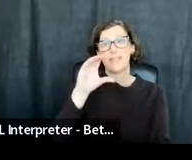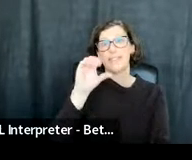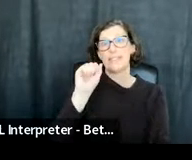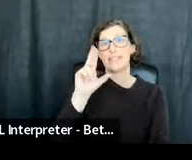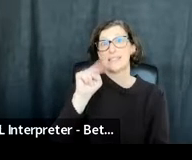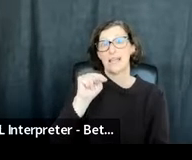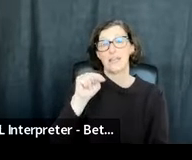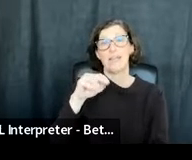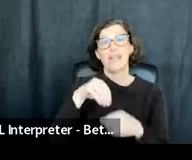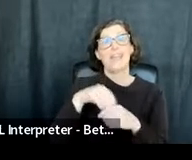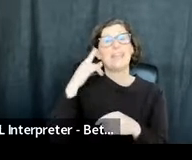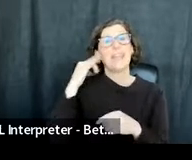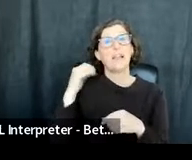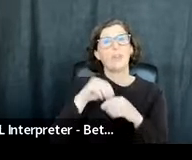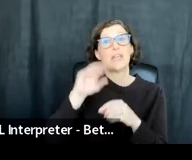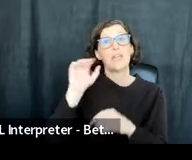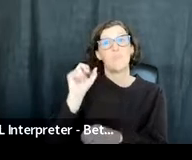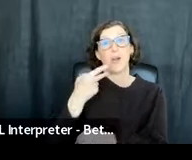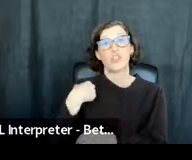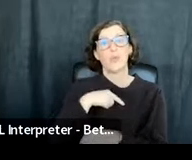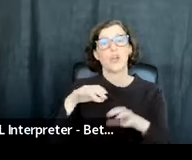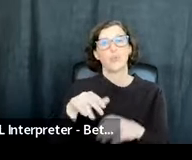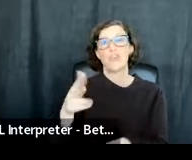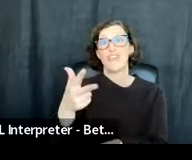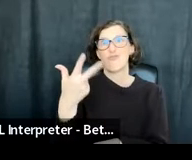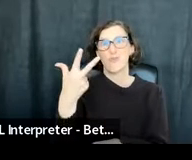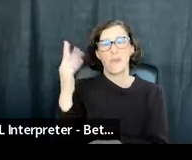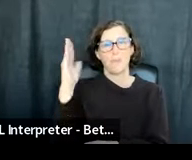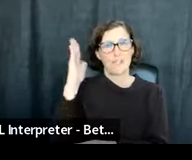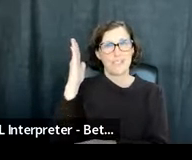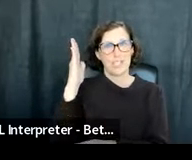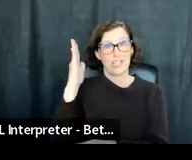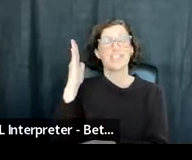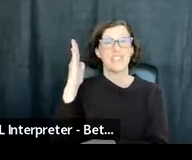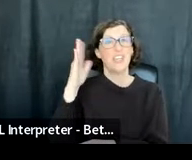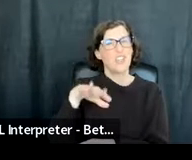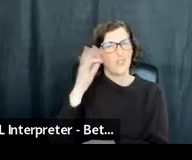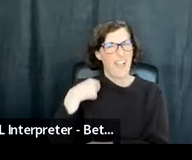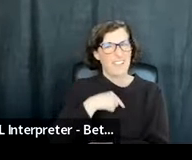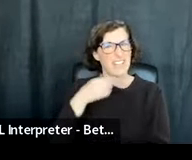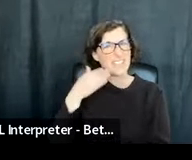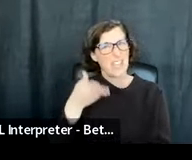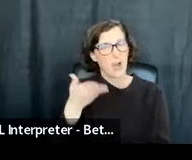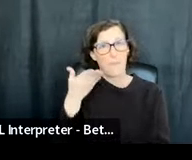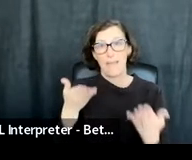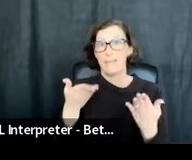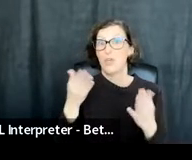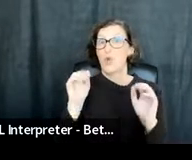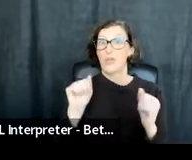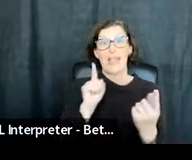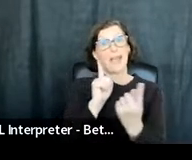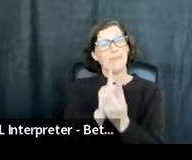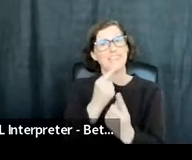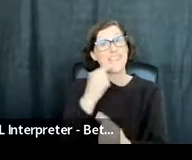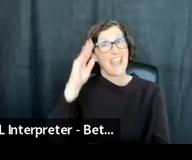March, we're doing 3 presentations. So please look us up there, and maybe we can even meet and greet